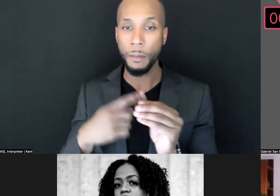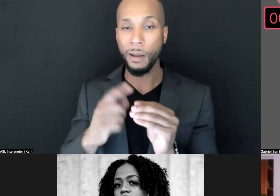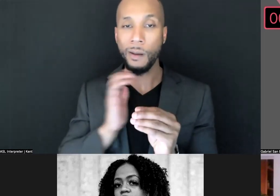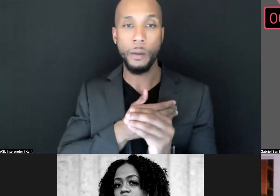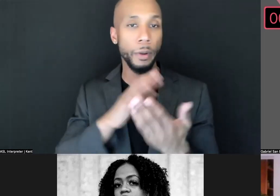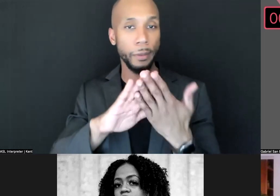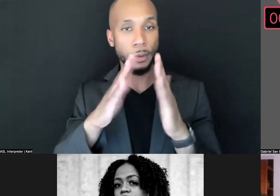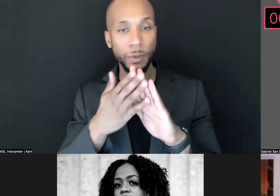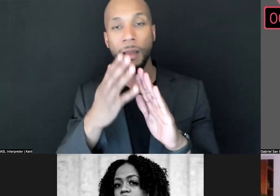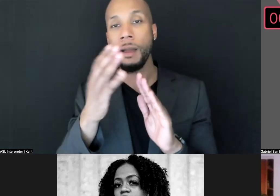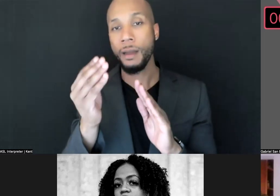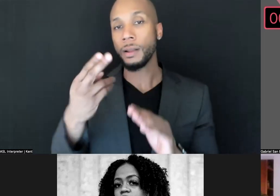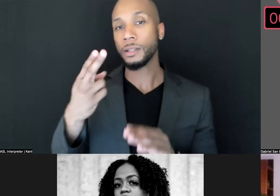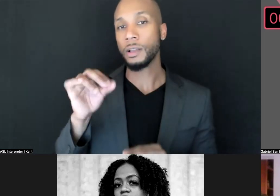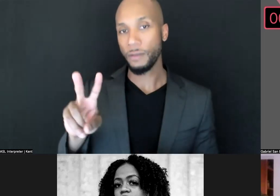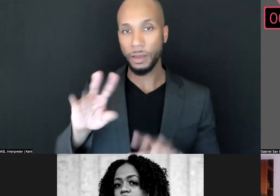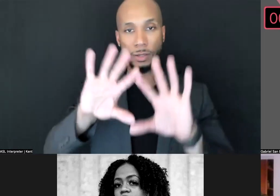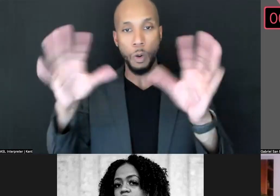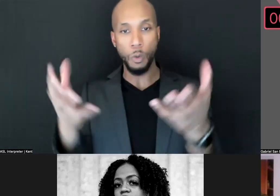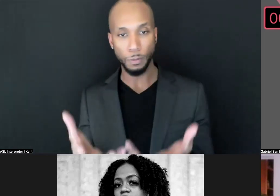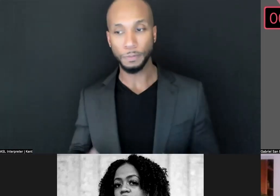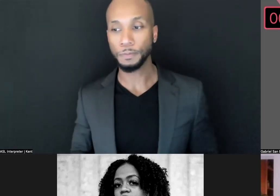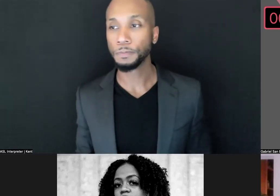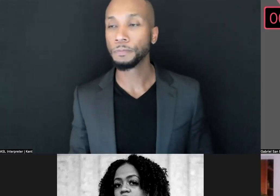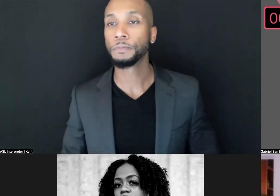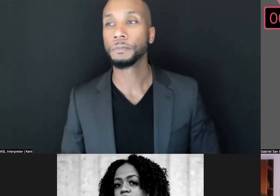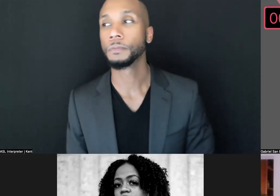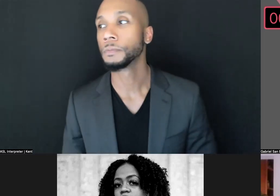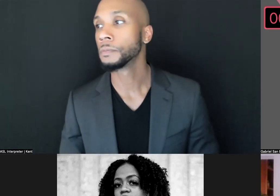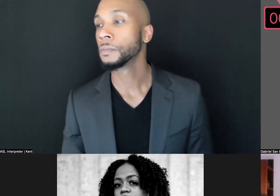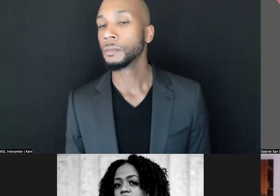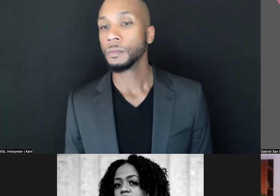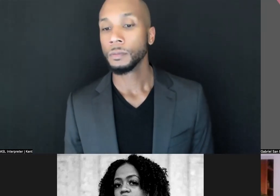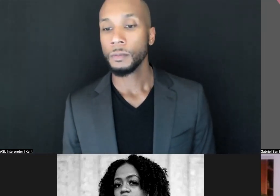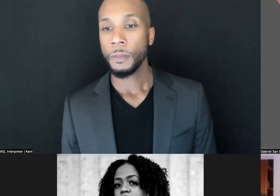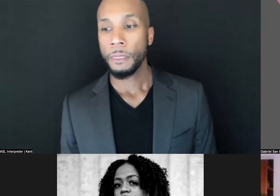community and HIV as a whole. So,